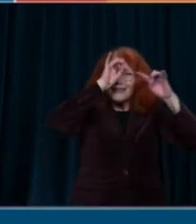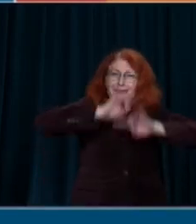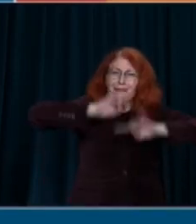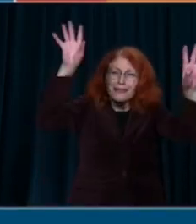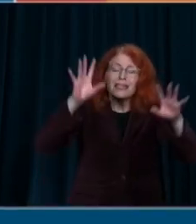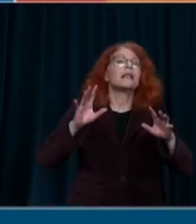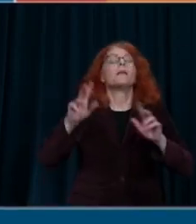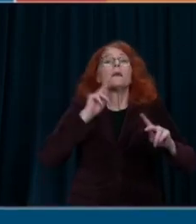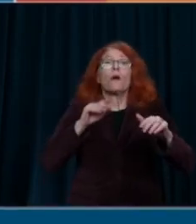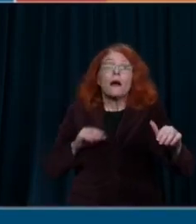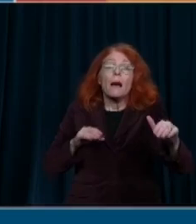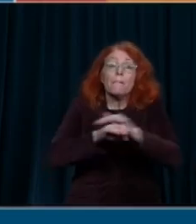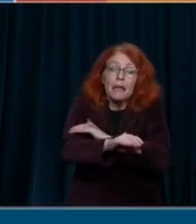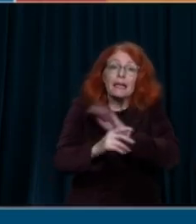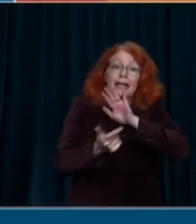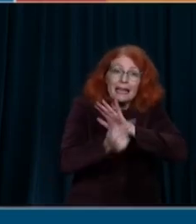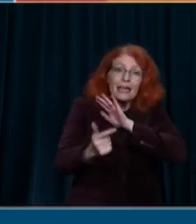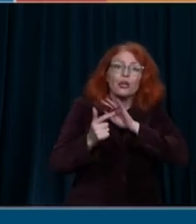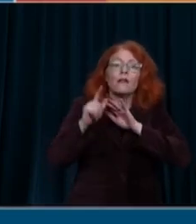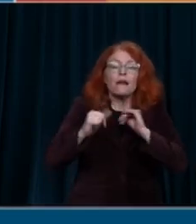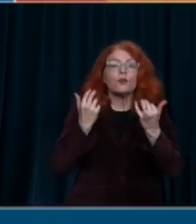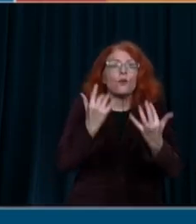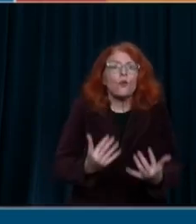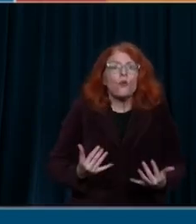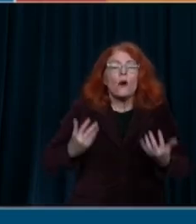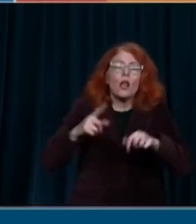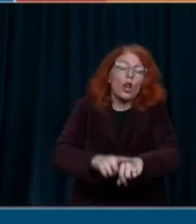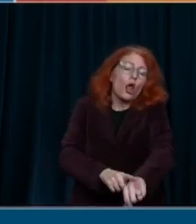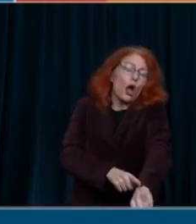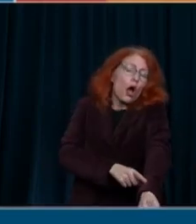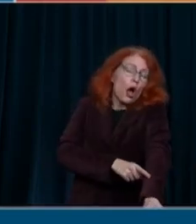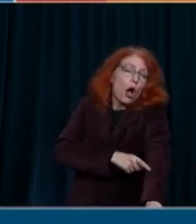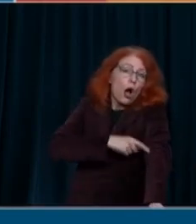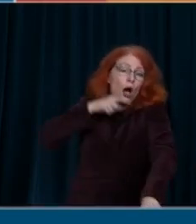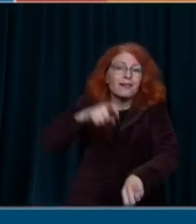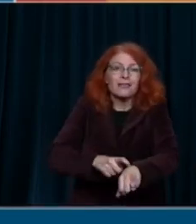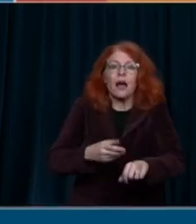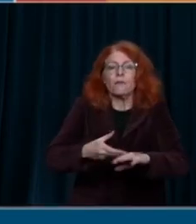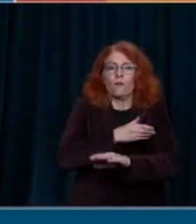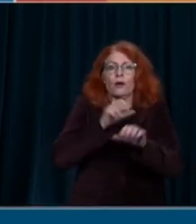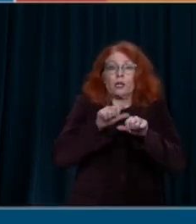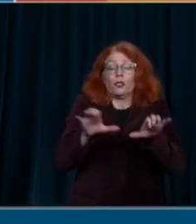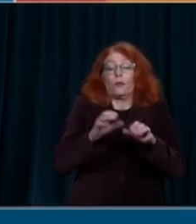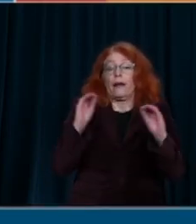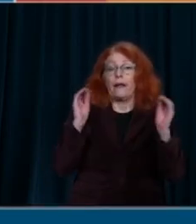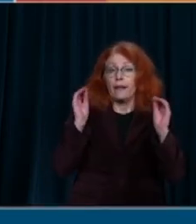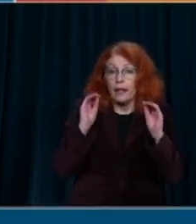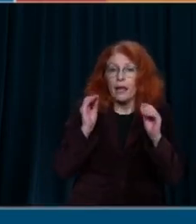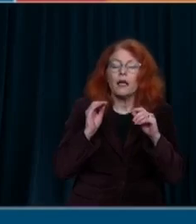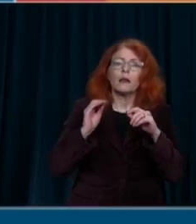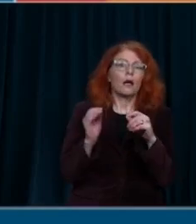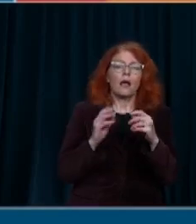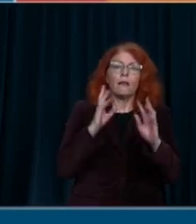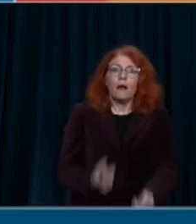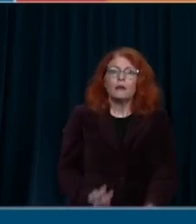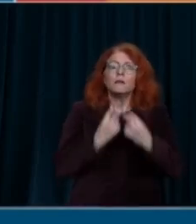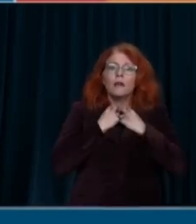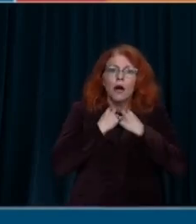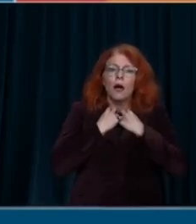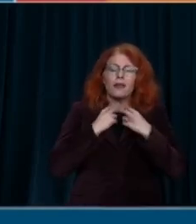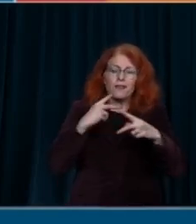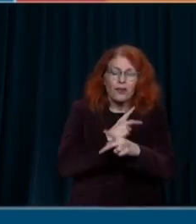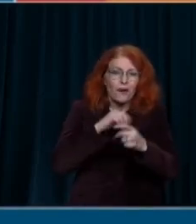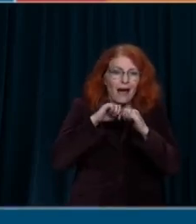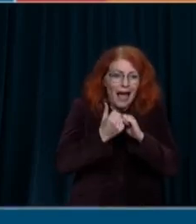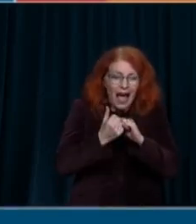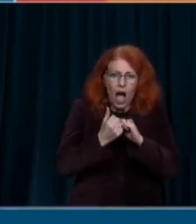come into this country legally. They have to wait a long period of time before they can do anything else. And then they're stuck trying to figure out how they